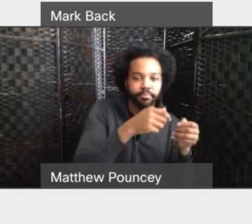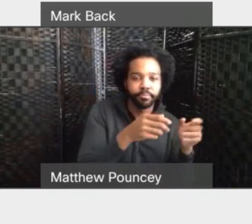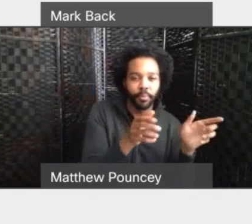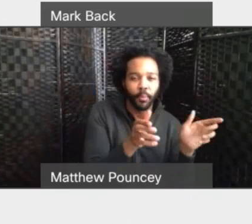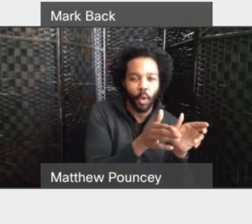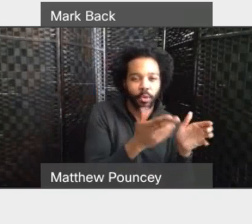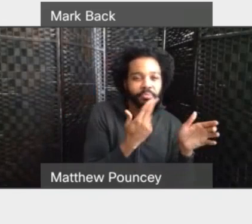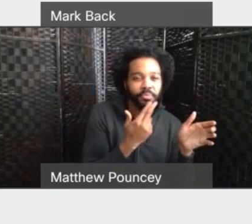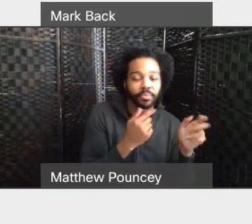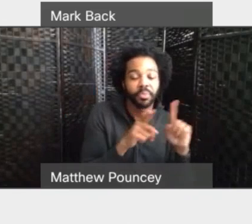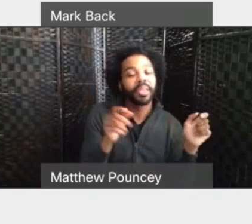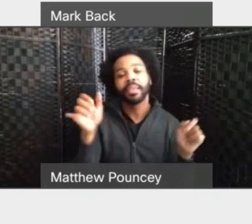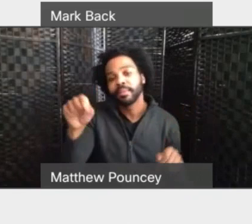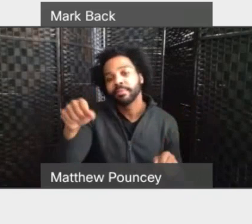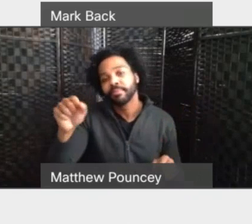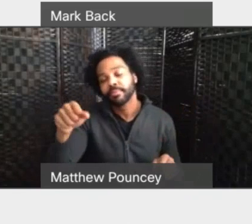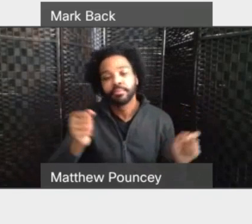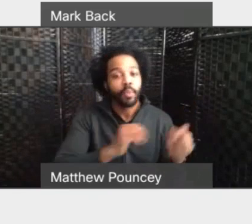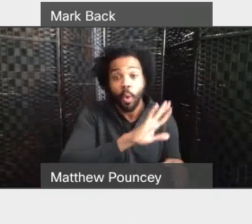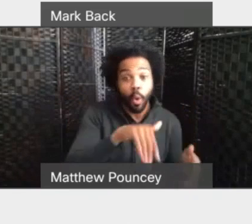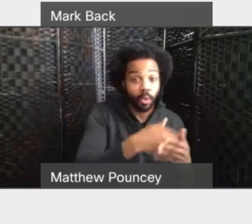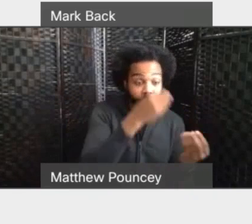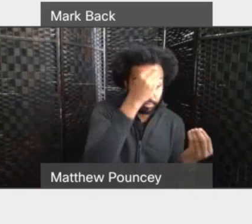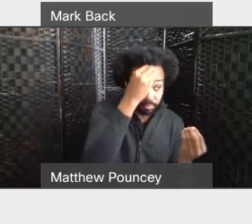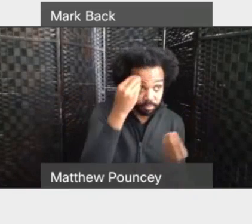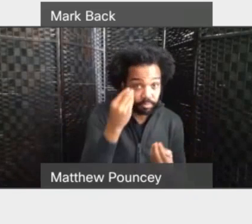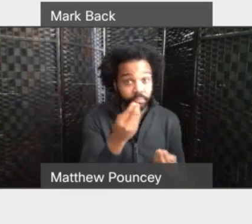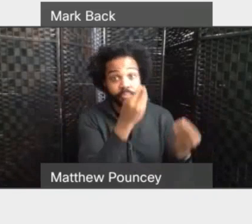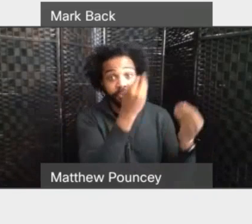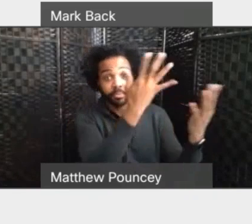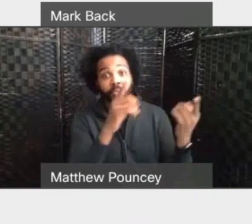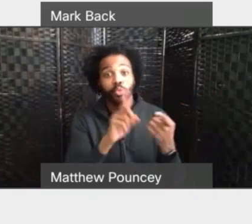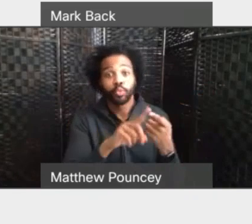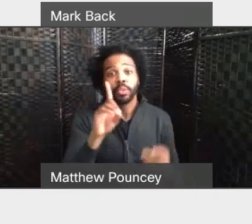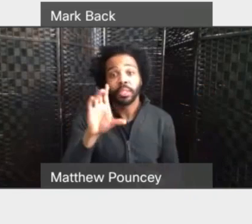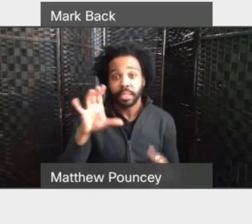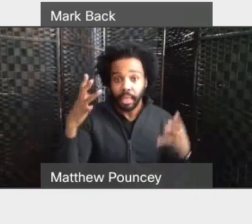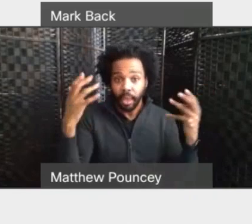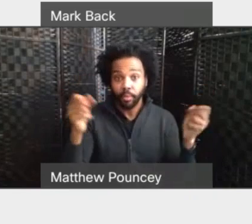so, yes, all of this data was shared with DC Health, but I think that part of what was,